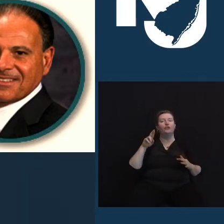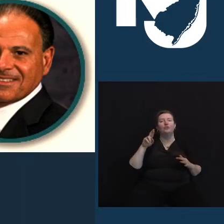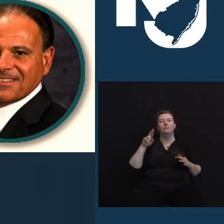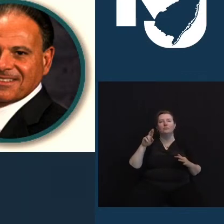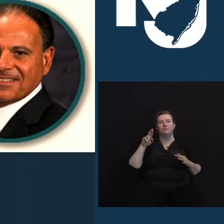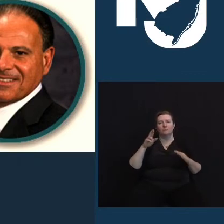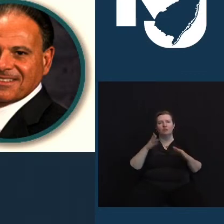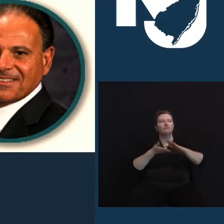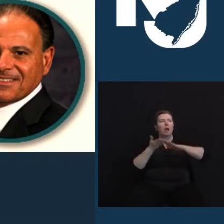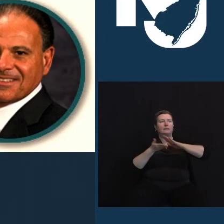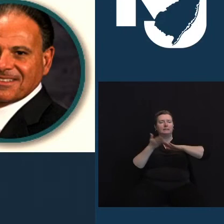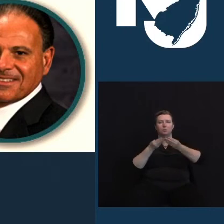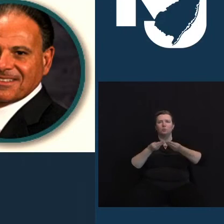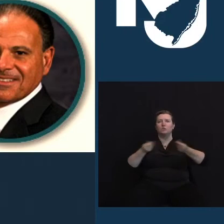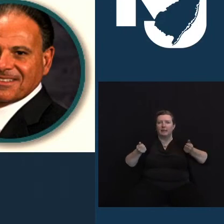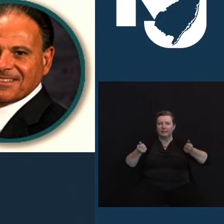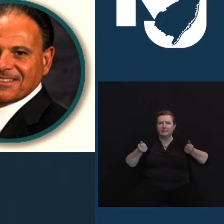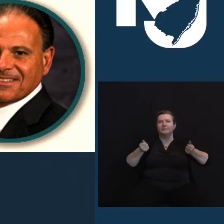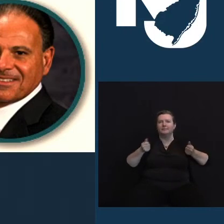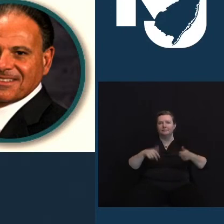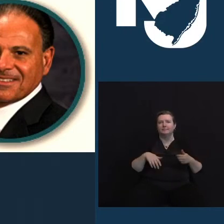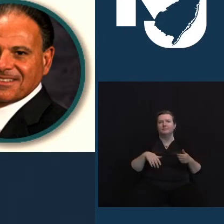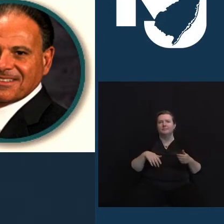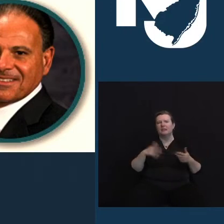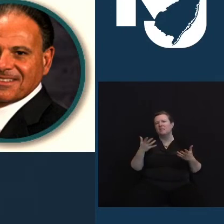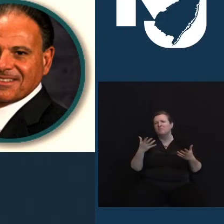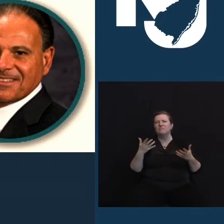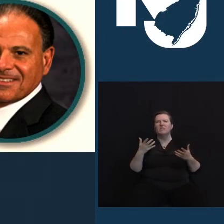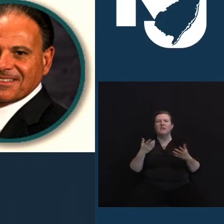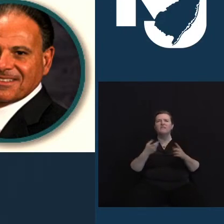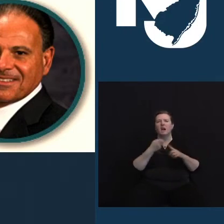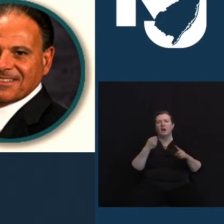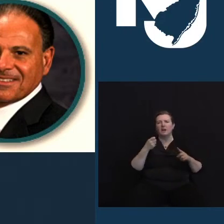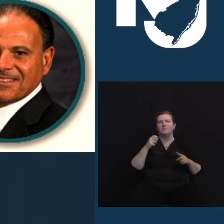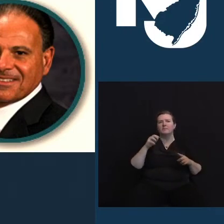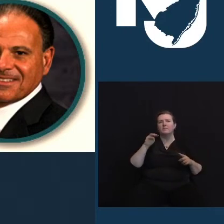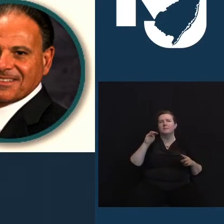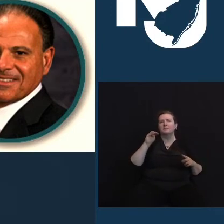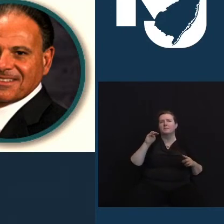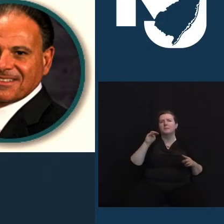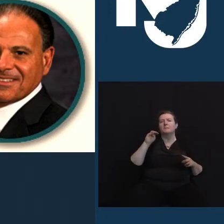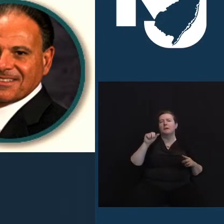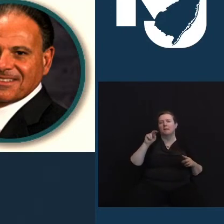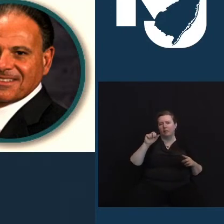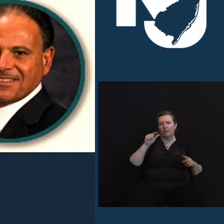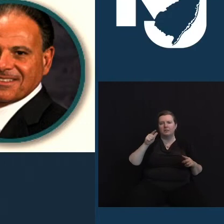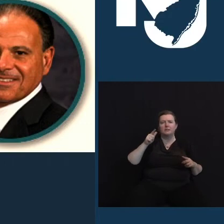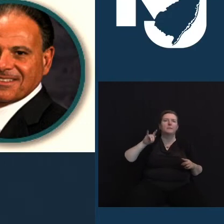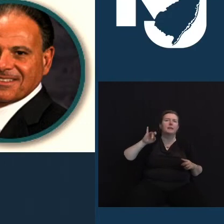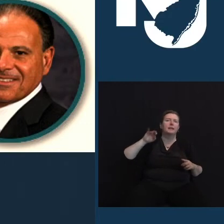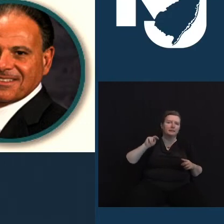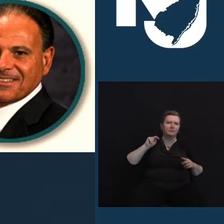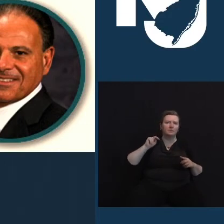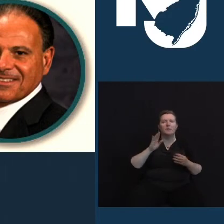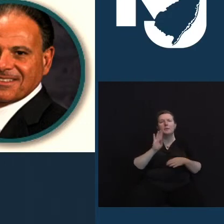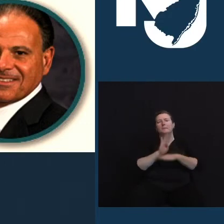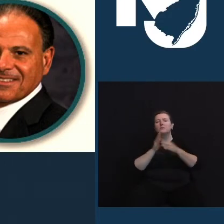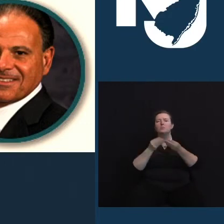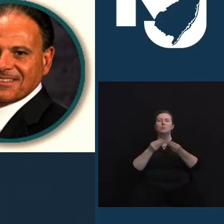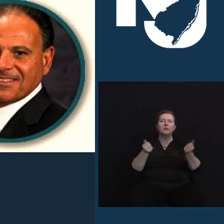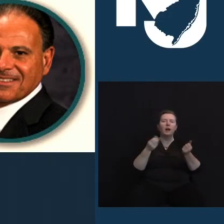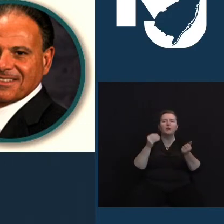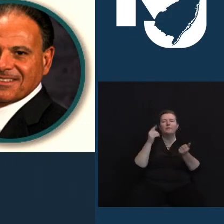Practice Solutions. Fred's a Manalapan guy. Fred and his firm provide business solutions and insurance to numerous doctor's office and